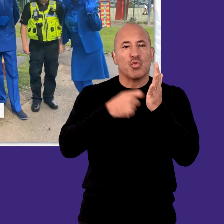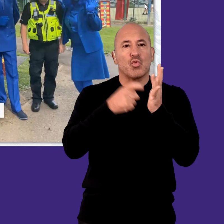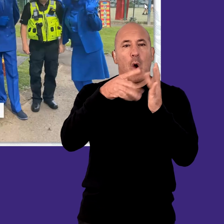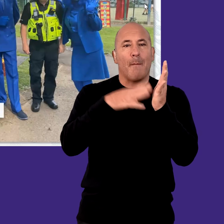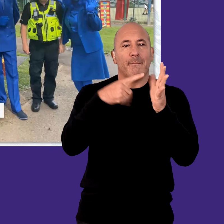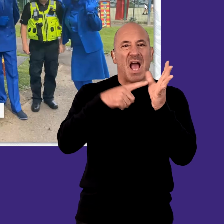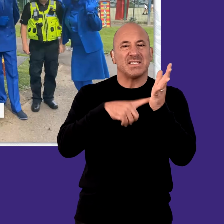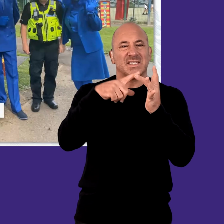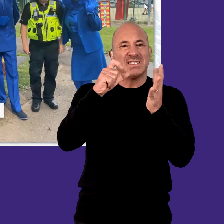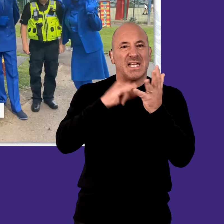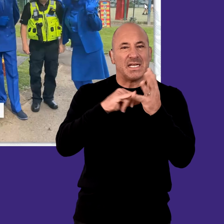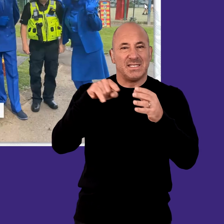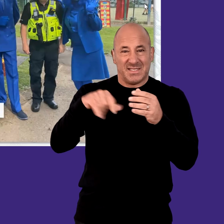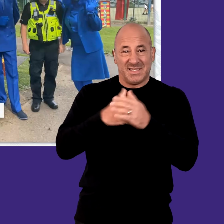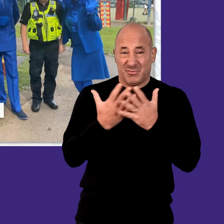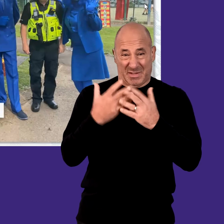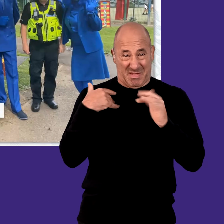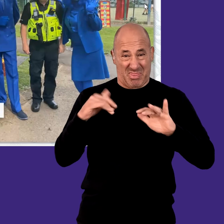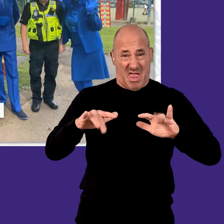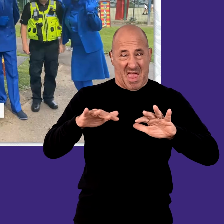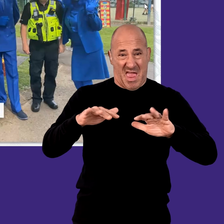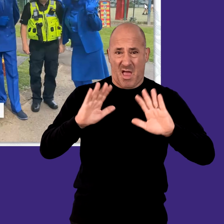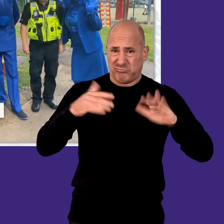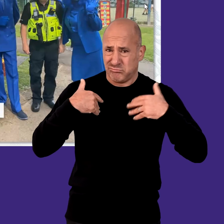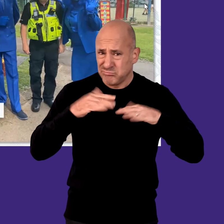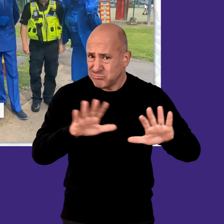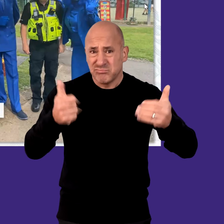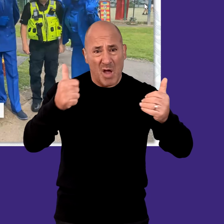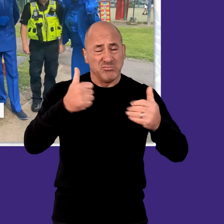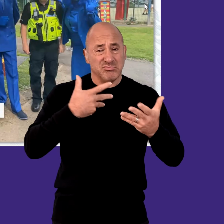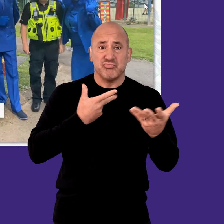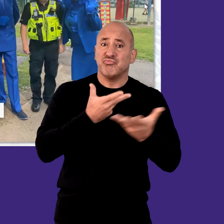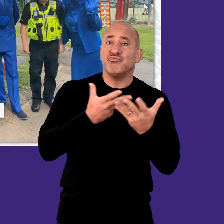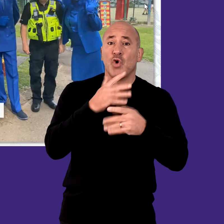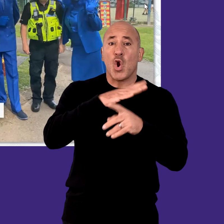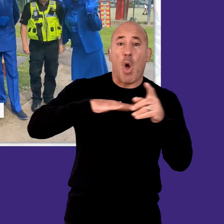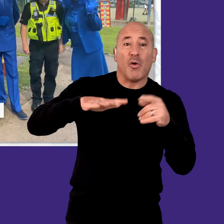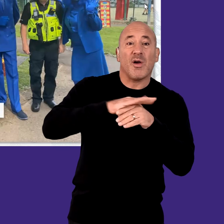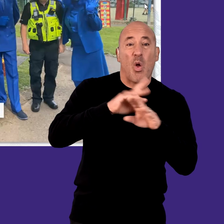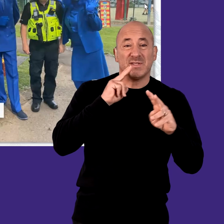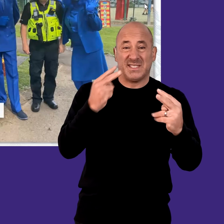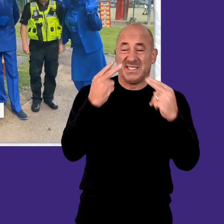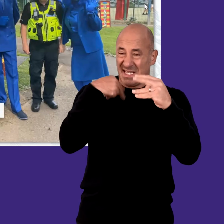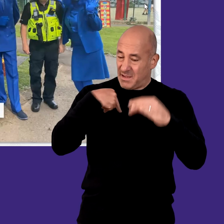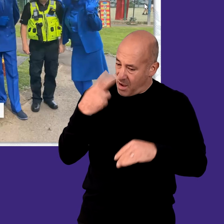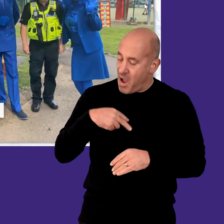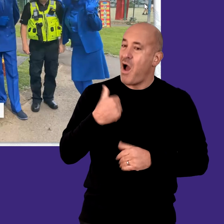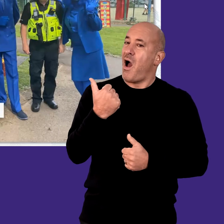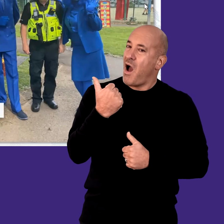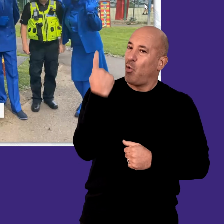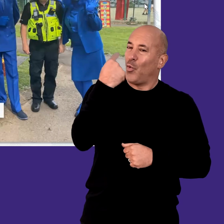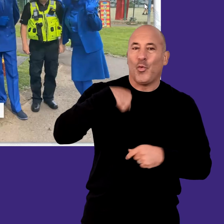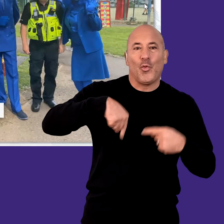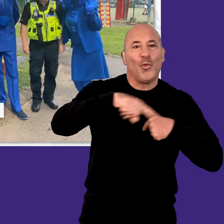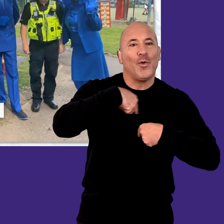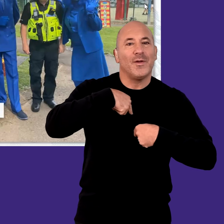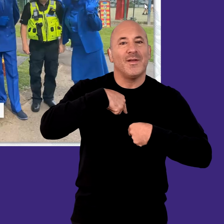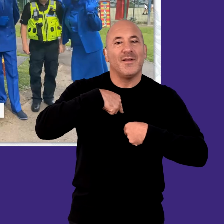with the chromatics. So that was a chance for us just to be there, yes, provide reassurance, but to talk to that local